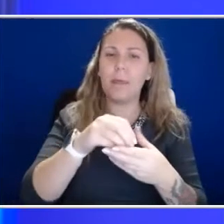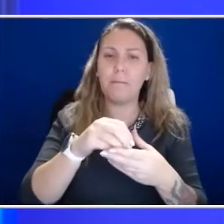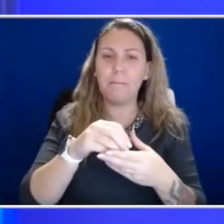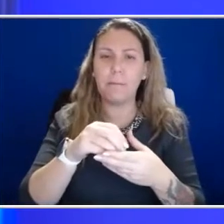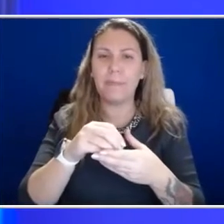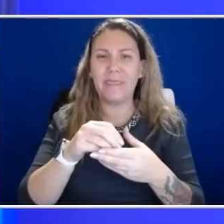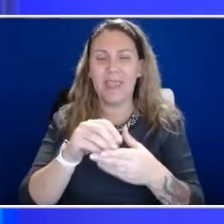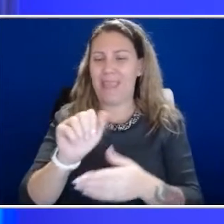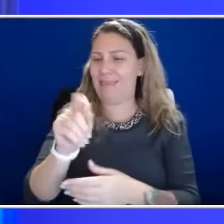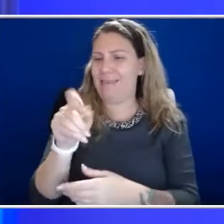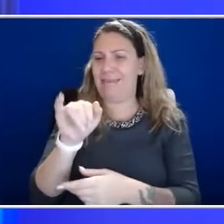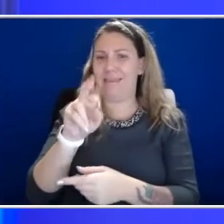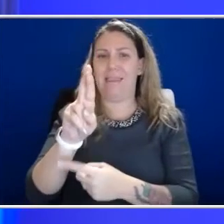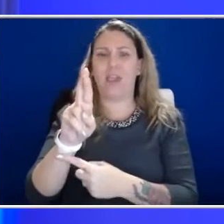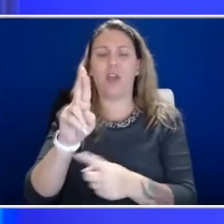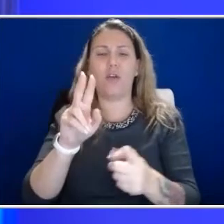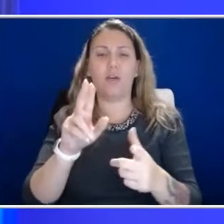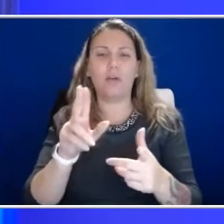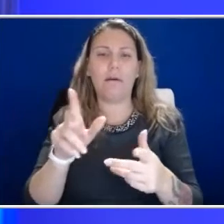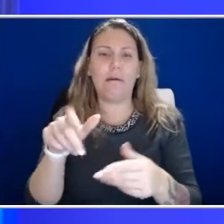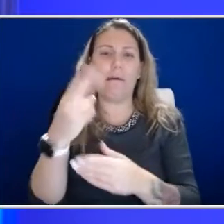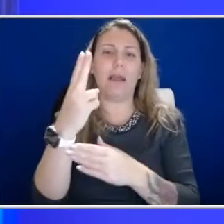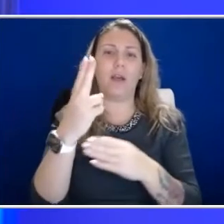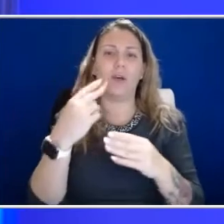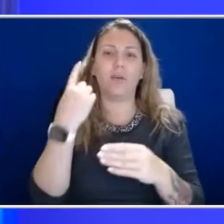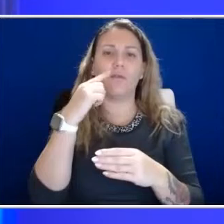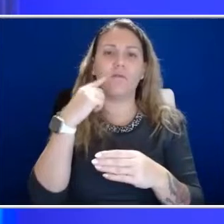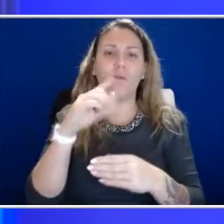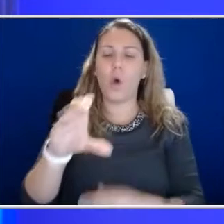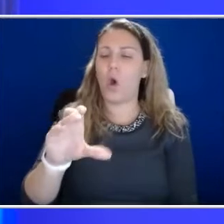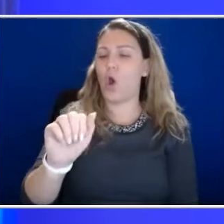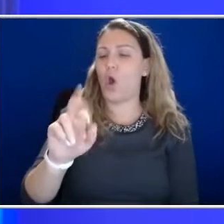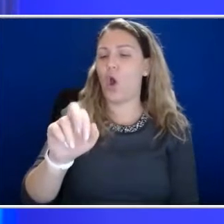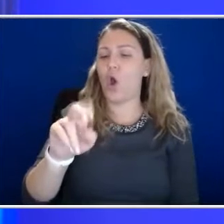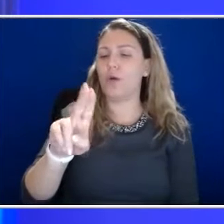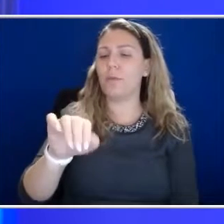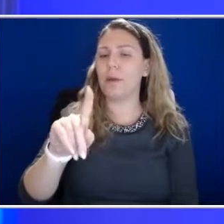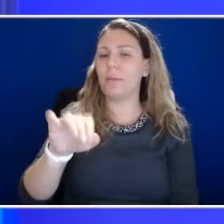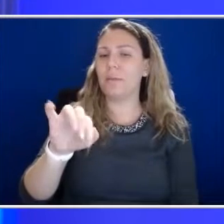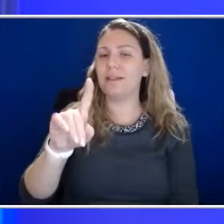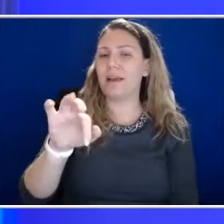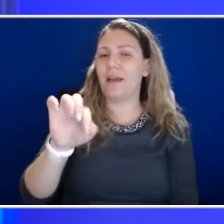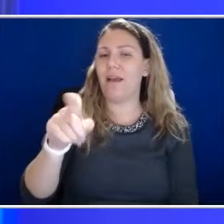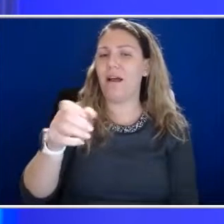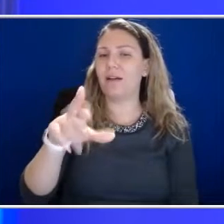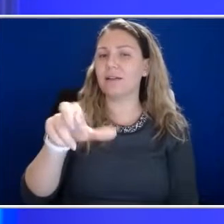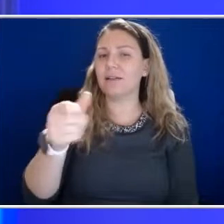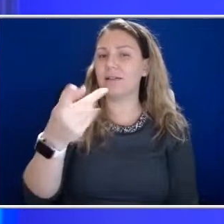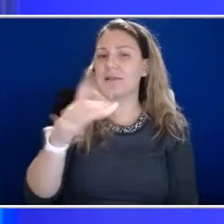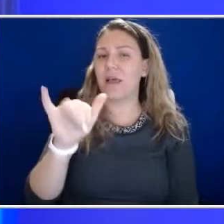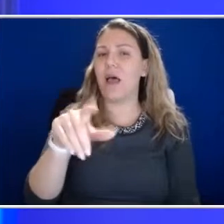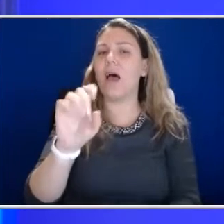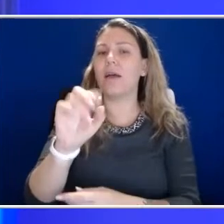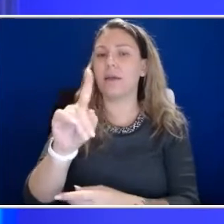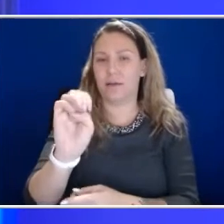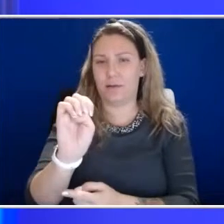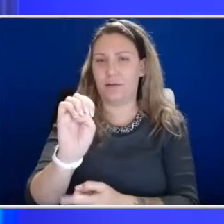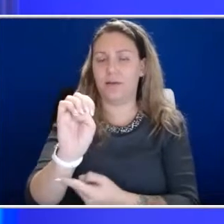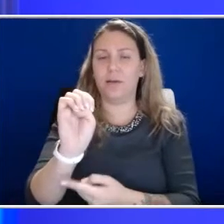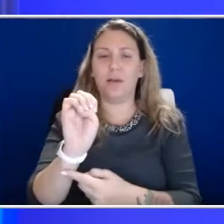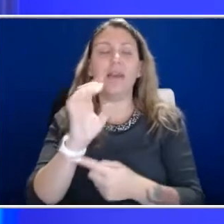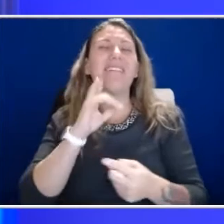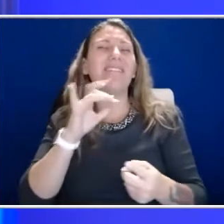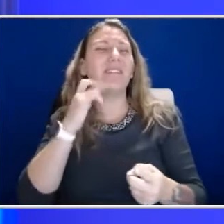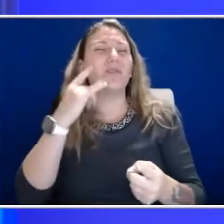higher in concentration for carbon monoxide. That is the most common way people will end up incurring or having carbon monoxide poisoning.